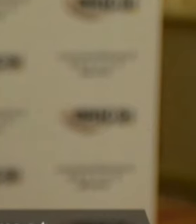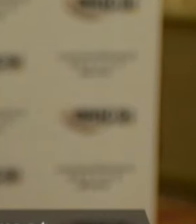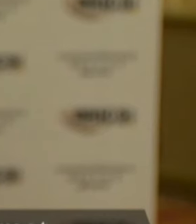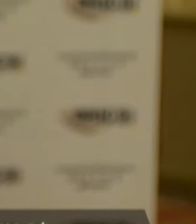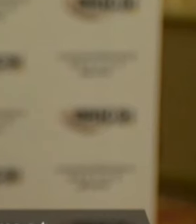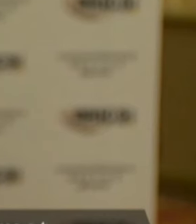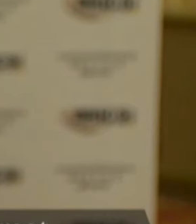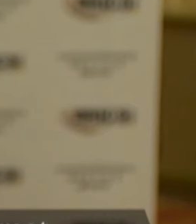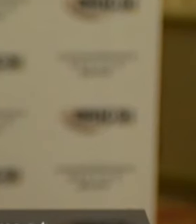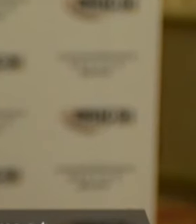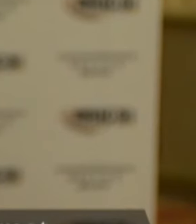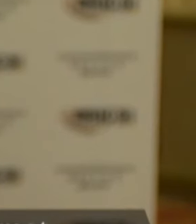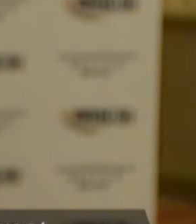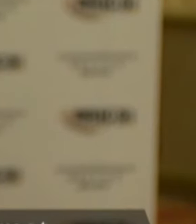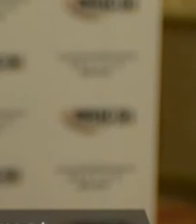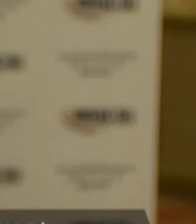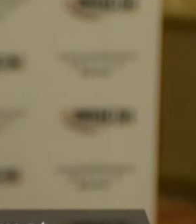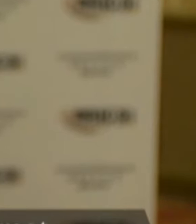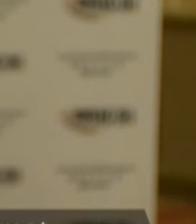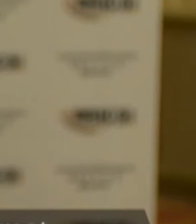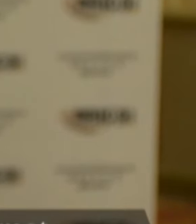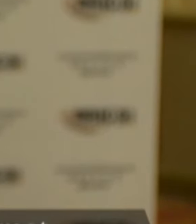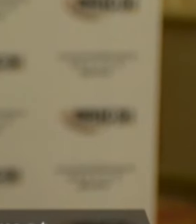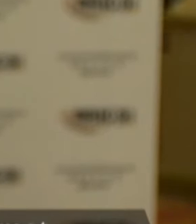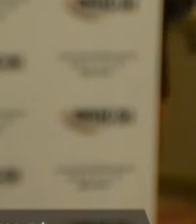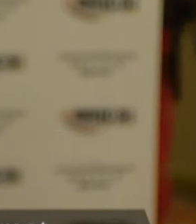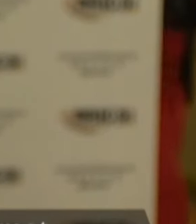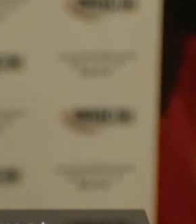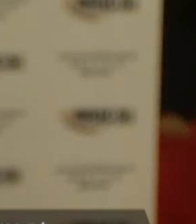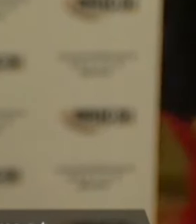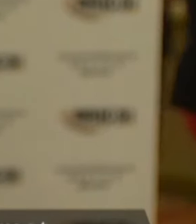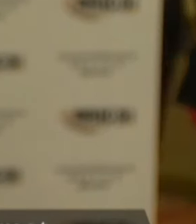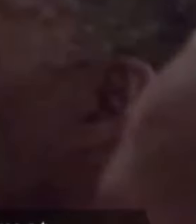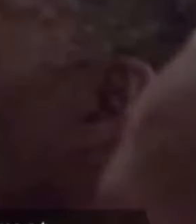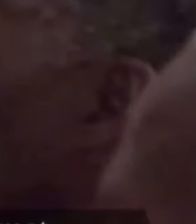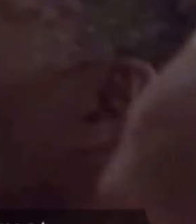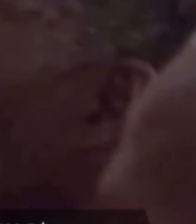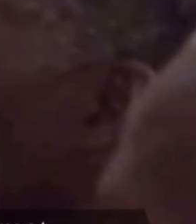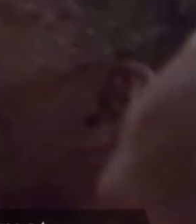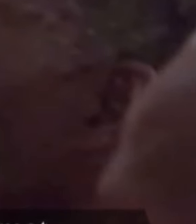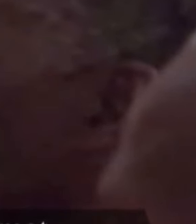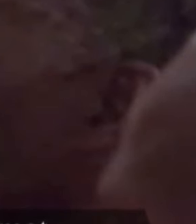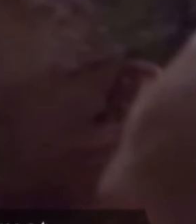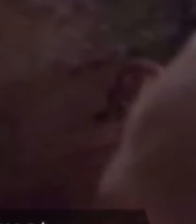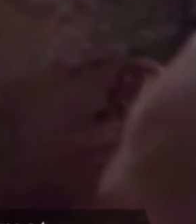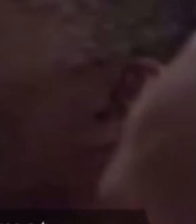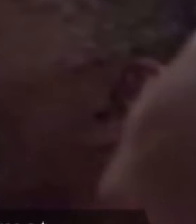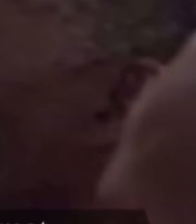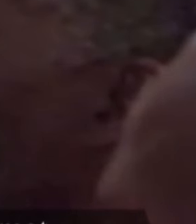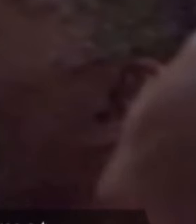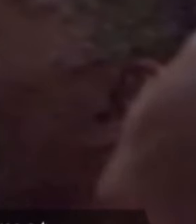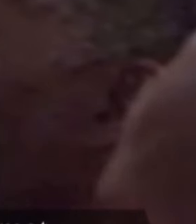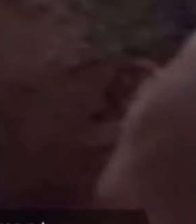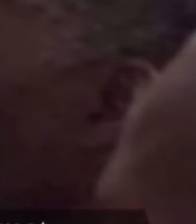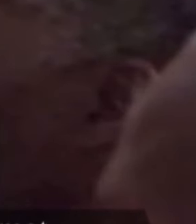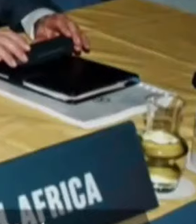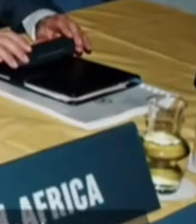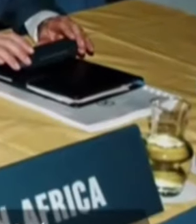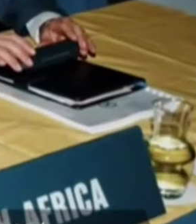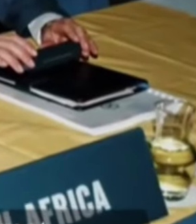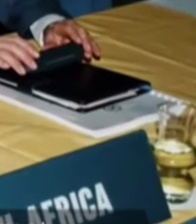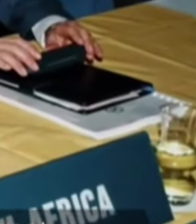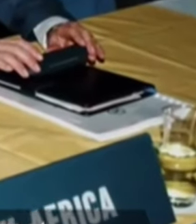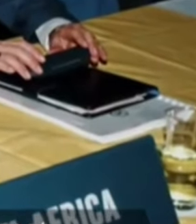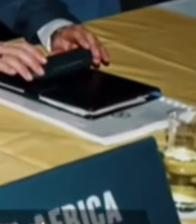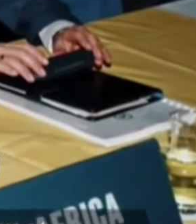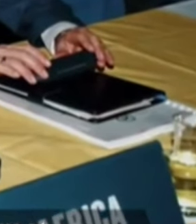you think that diplomats, if you're in Dirko, that is a job, you're in the wrong place. International Relations and Cooperation Minister